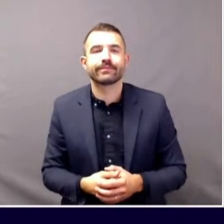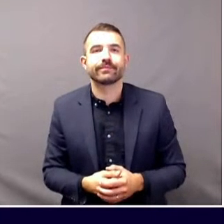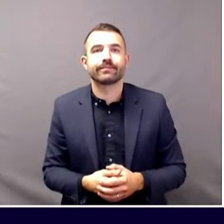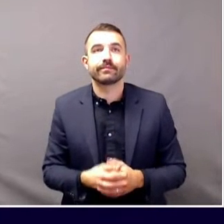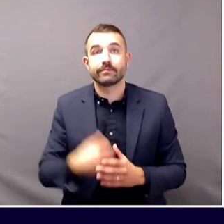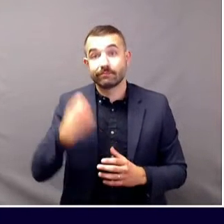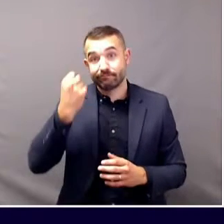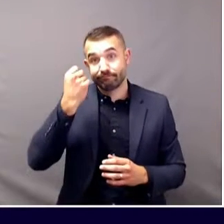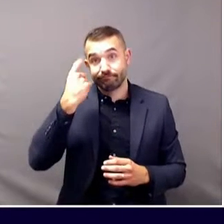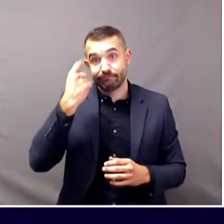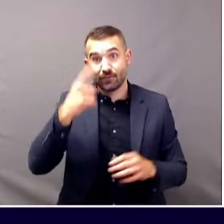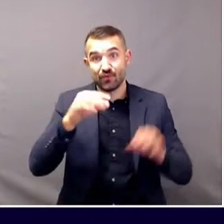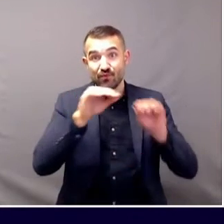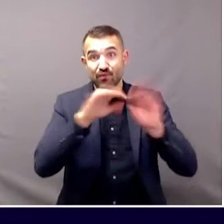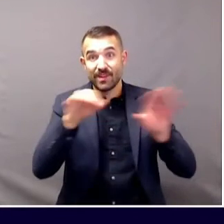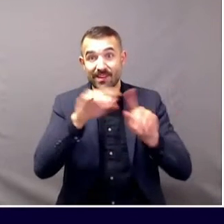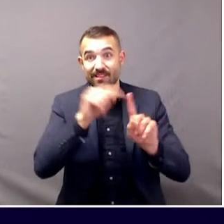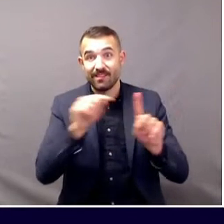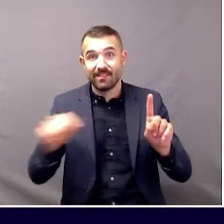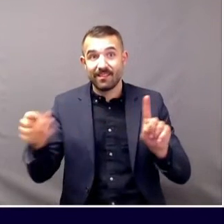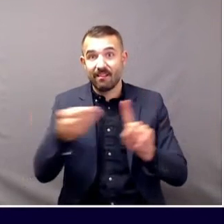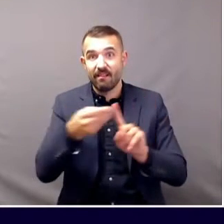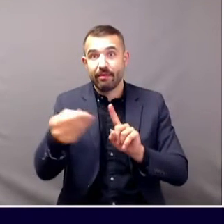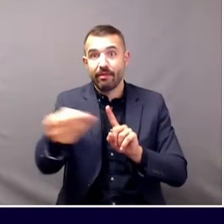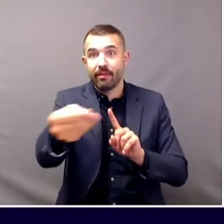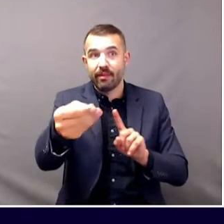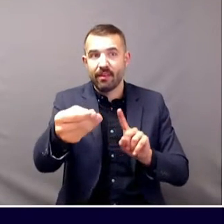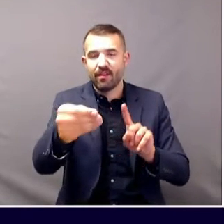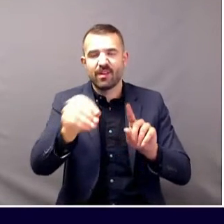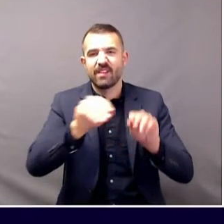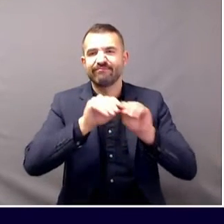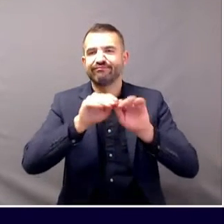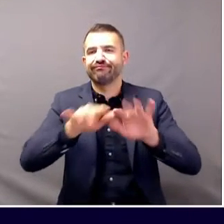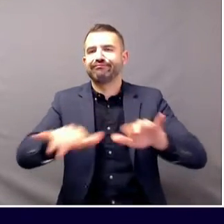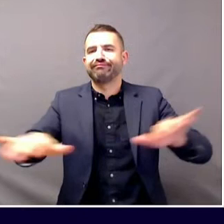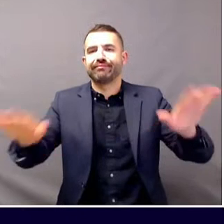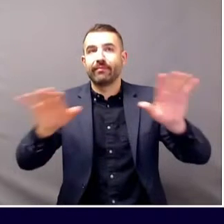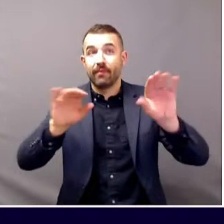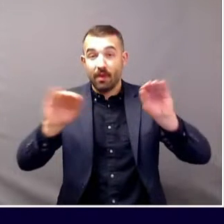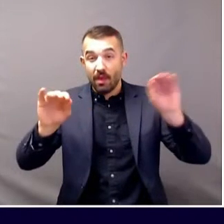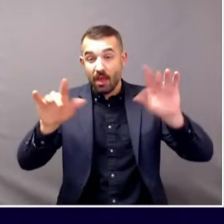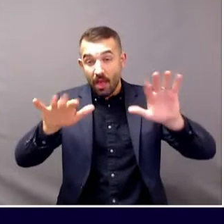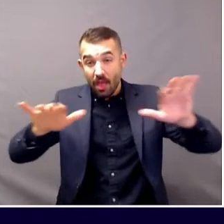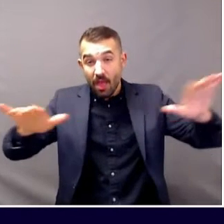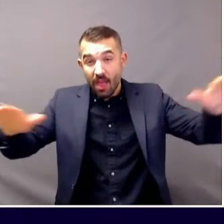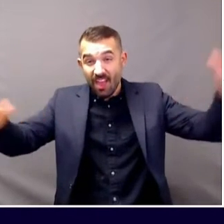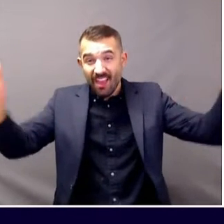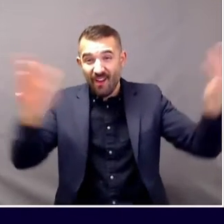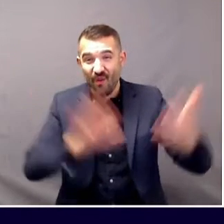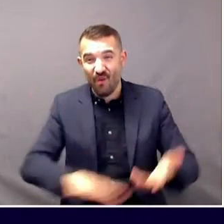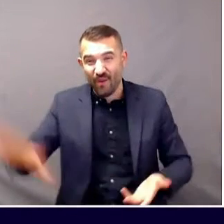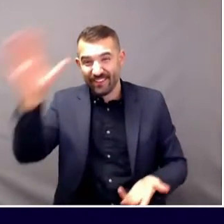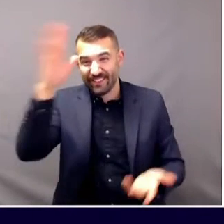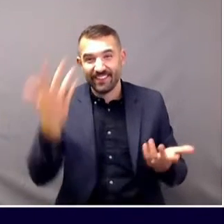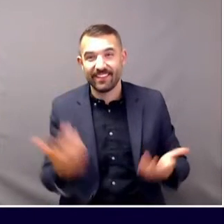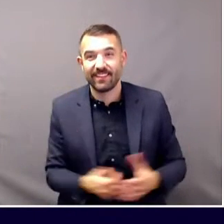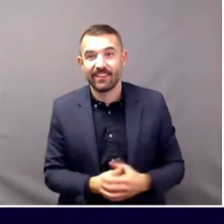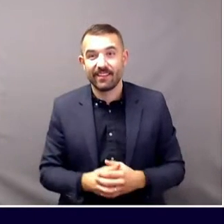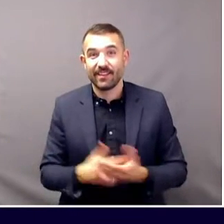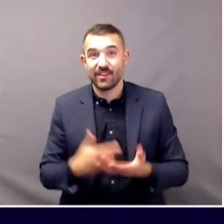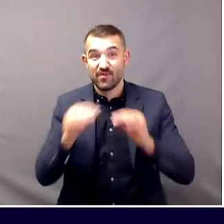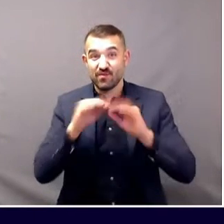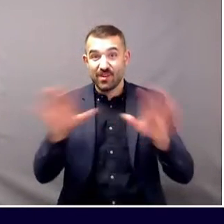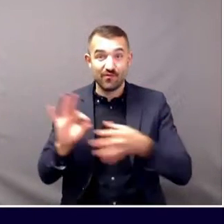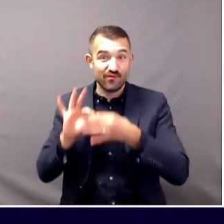more and more outbreaks. So that list is continuing to grow. We're not aware of any outbreaks associated with the migrant agricultural workers